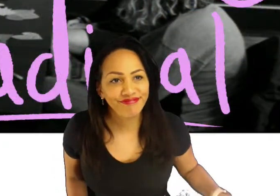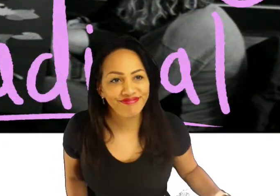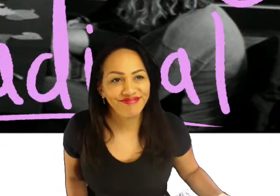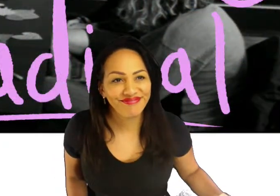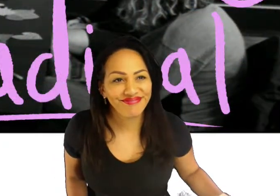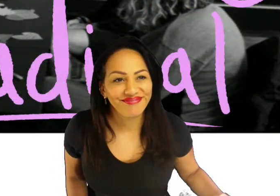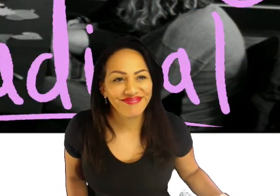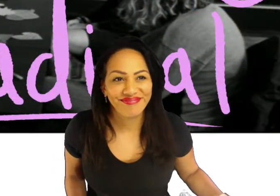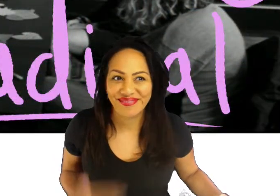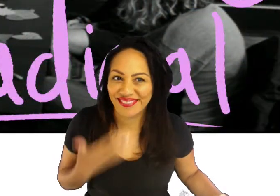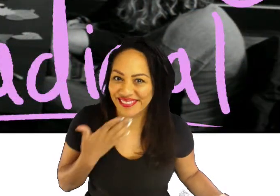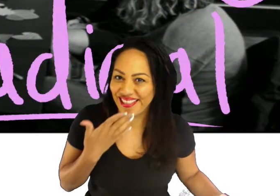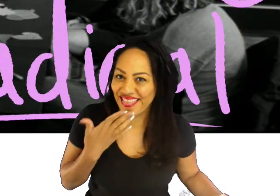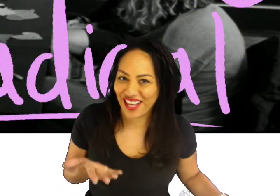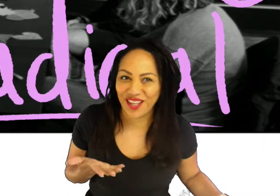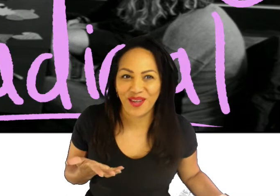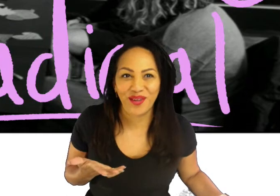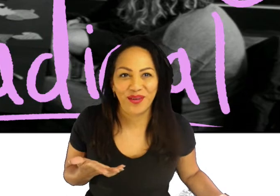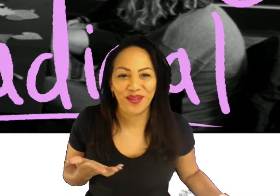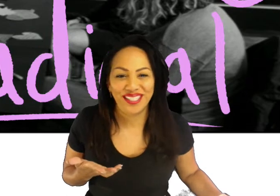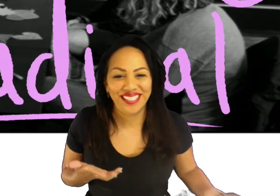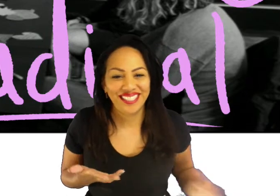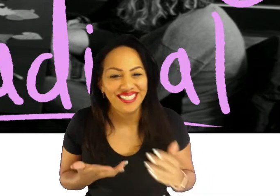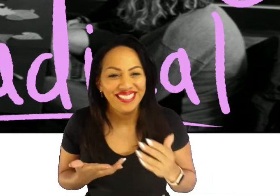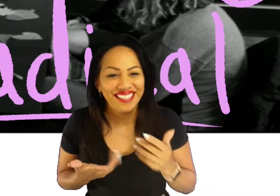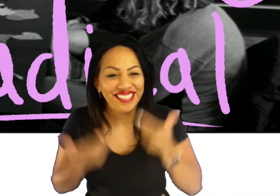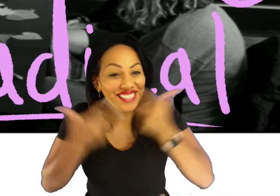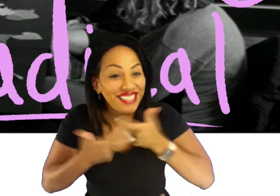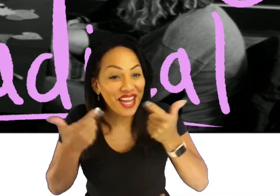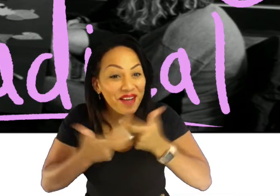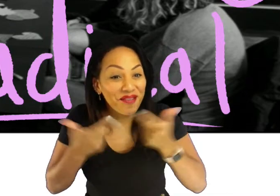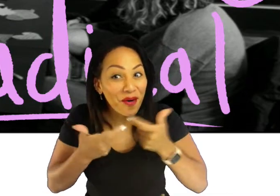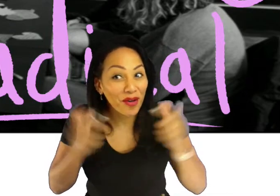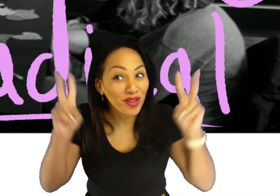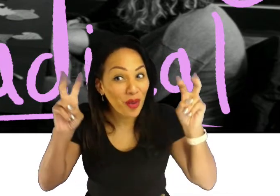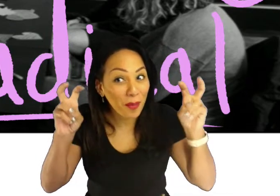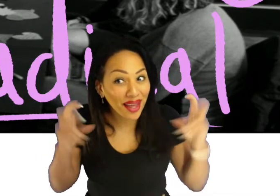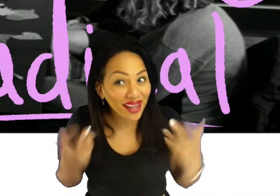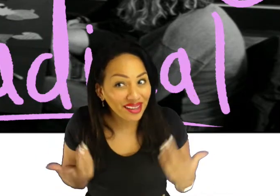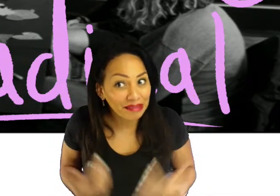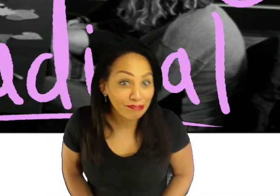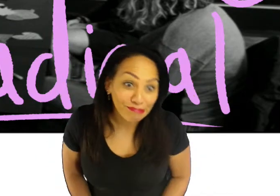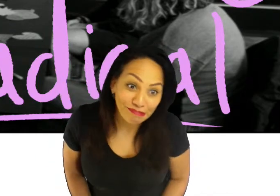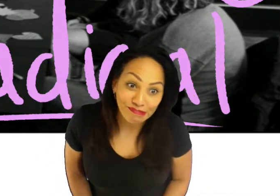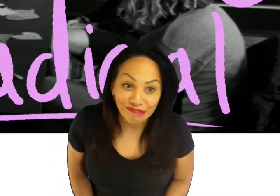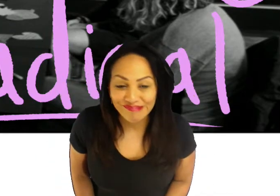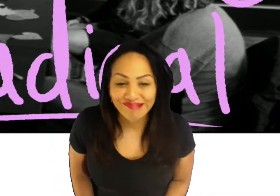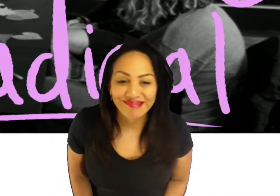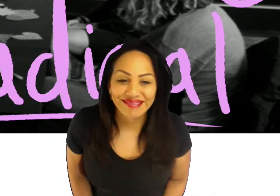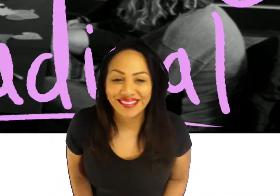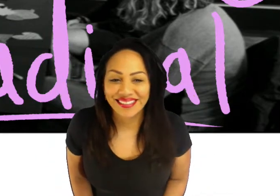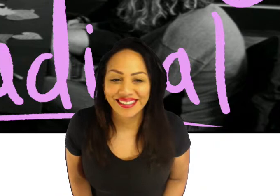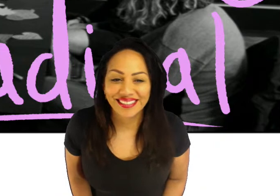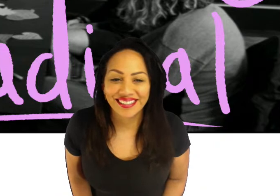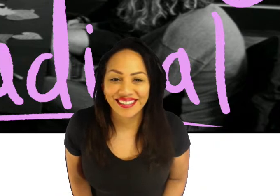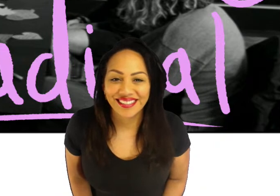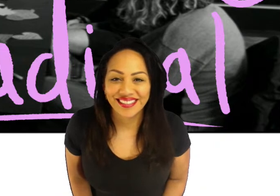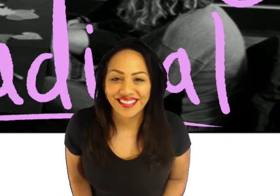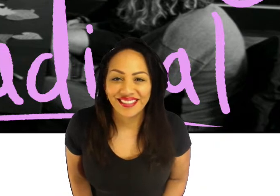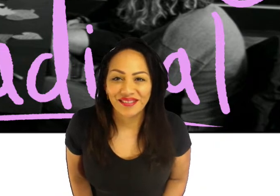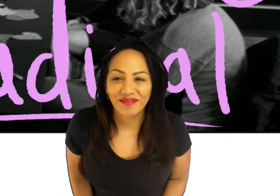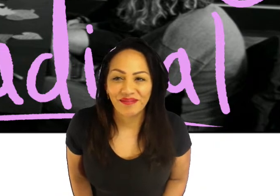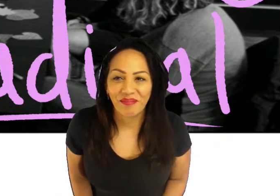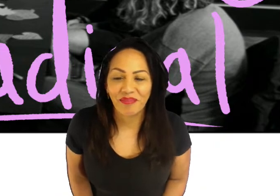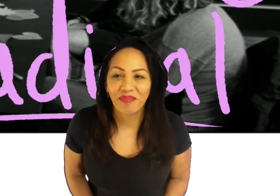thank you, cheerful topic. As you could probably guess, I did sort of work out my whole talk and then